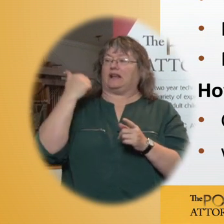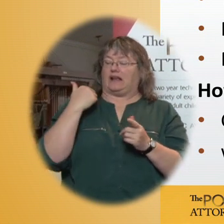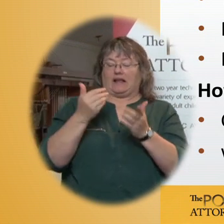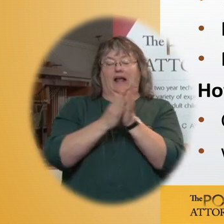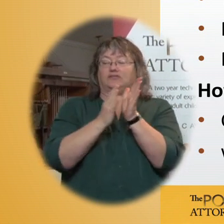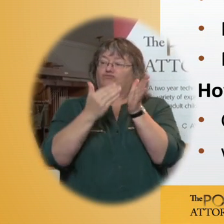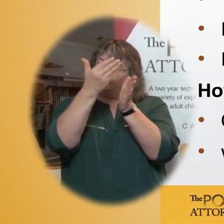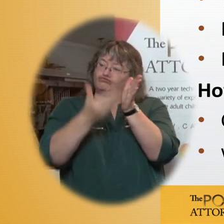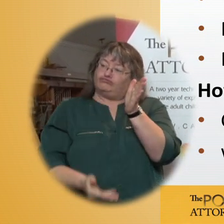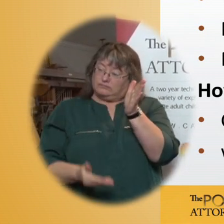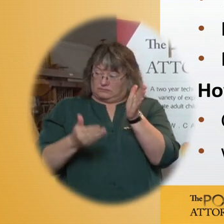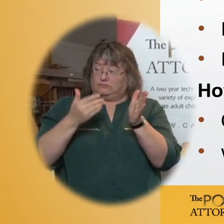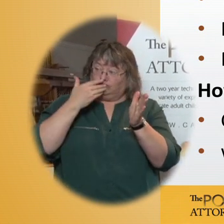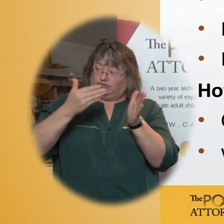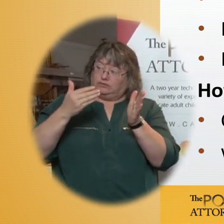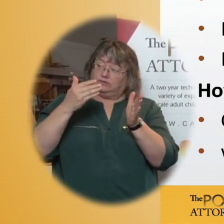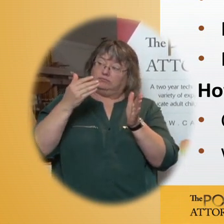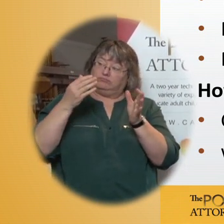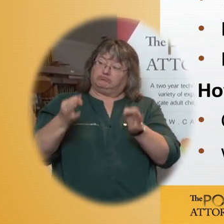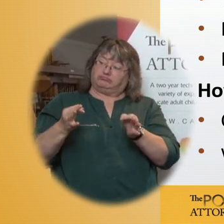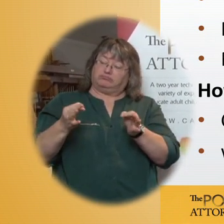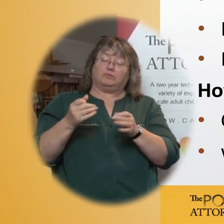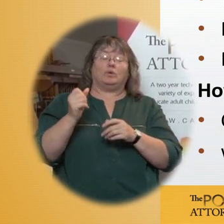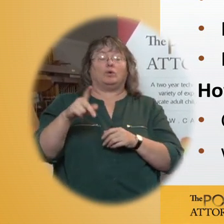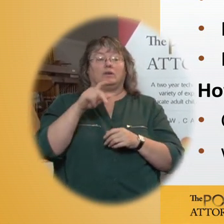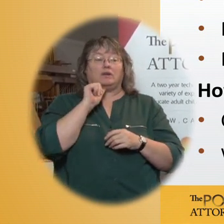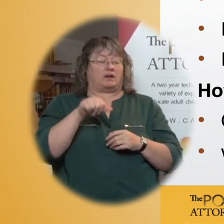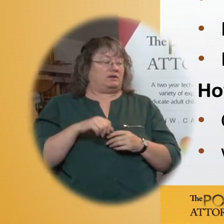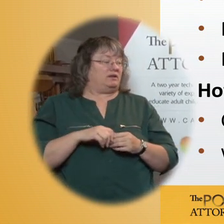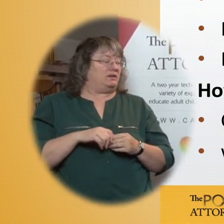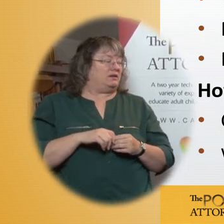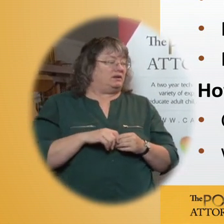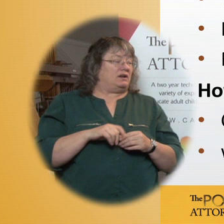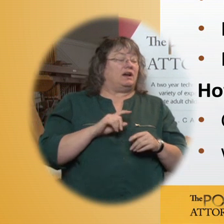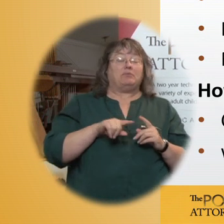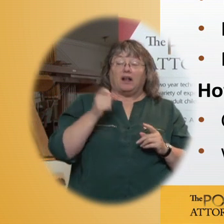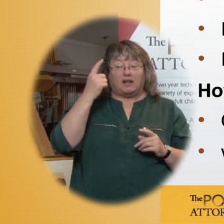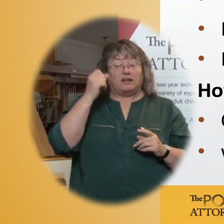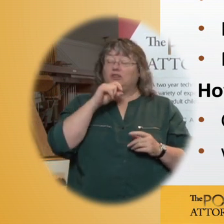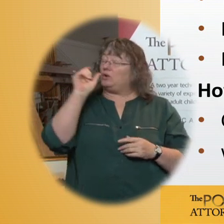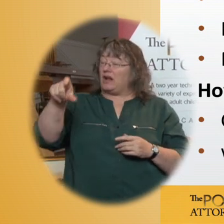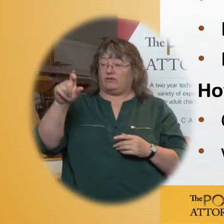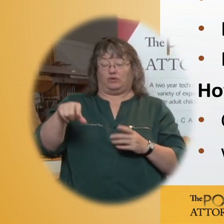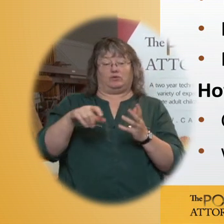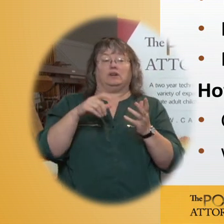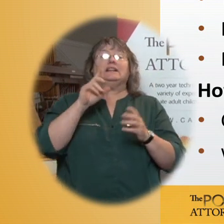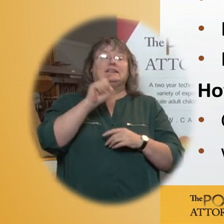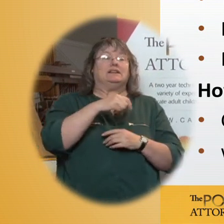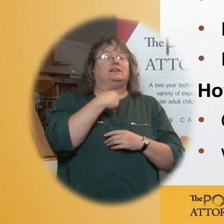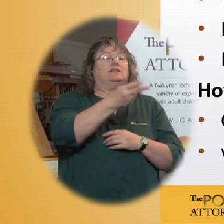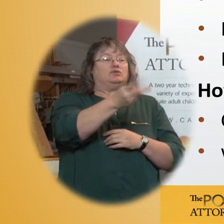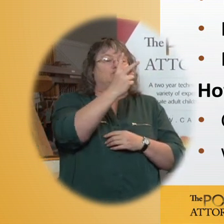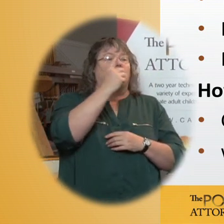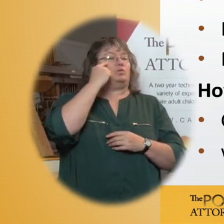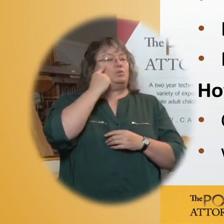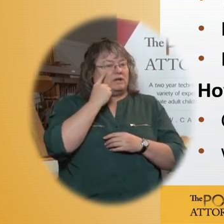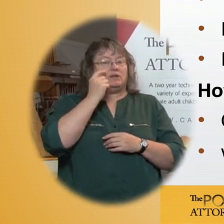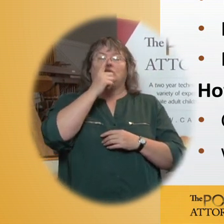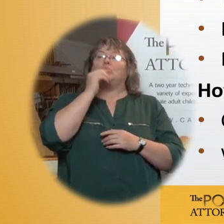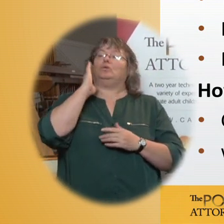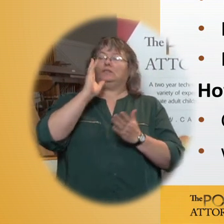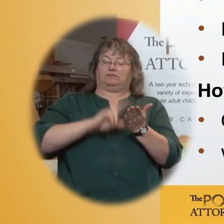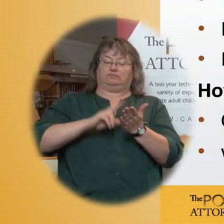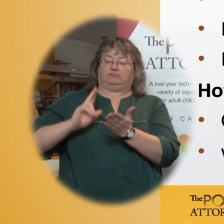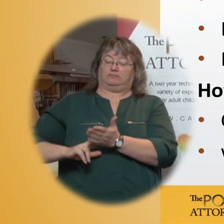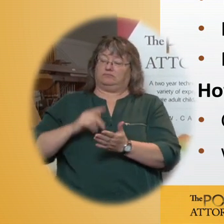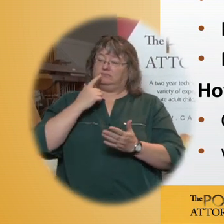It's optional. You do not have to do it. All you have to do is you have to have 2 witnesses that aren't family that will sign this document.